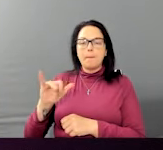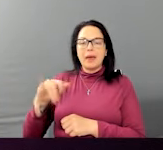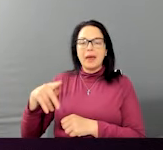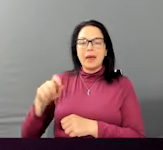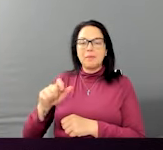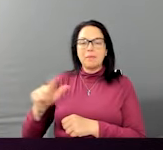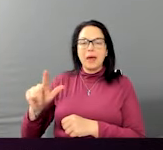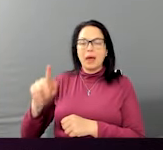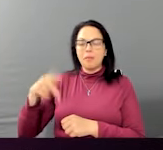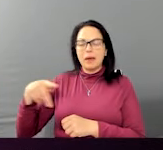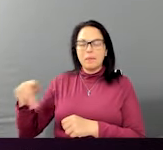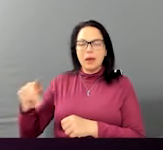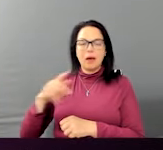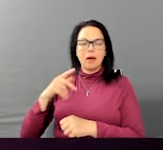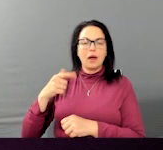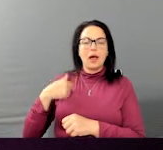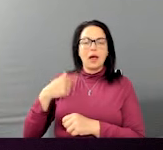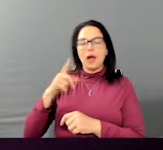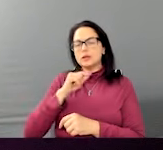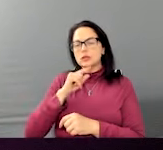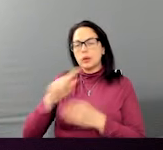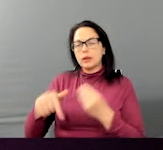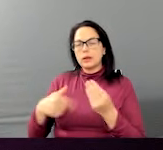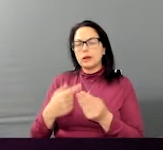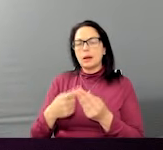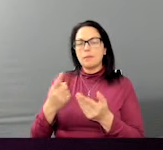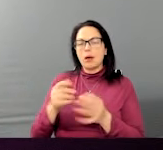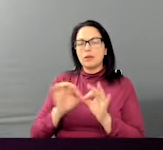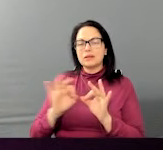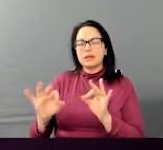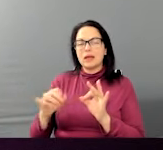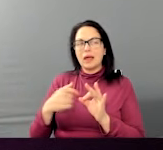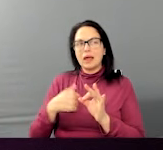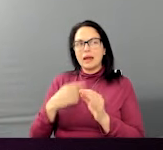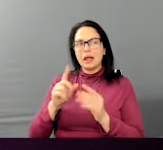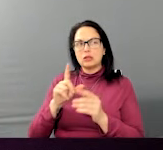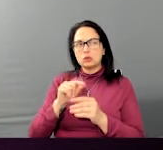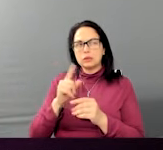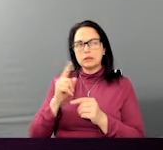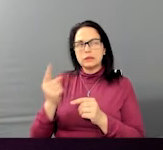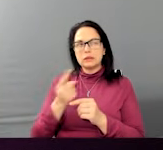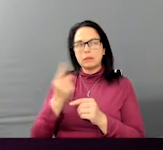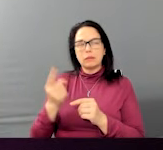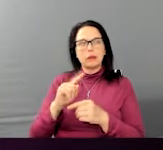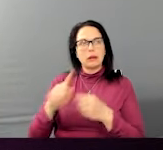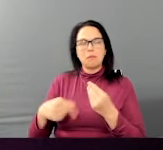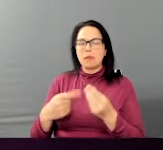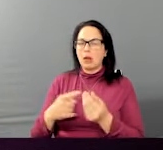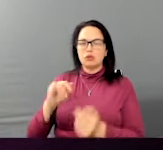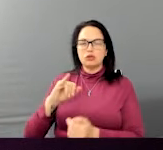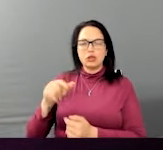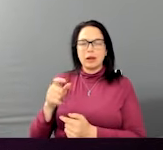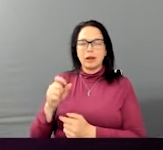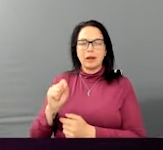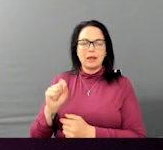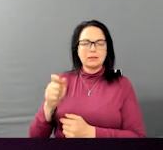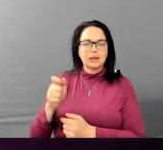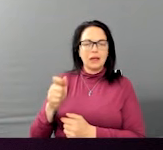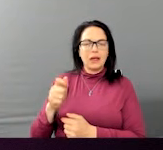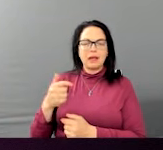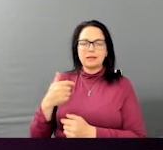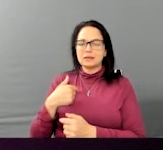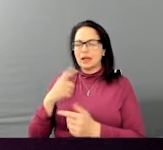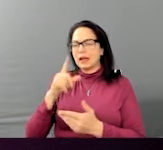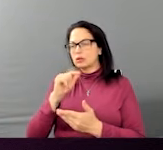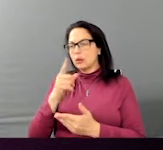about object spread syntax, and I tweeted something about JSX and spreading props, right? And I was like, it's a shame that I won't be able to use this much because I